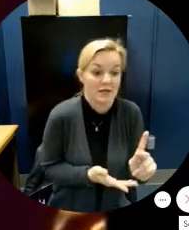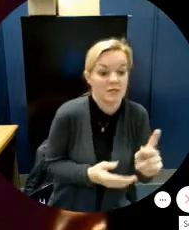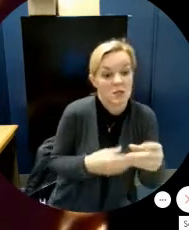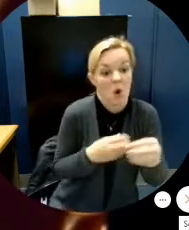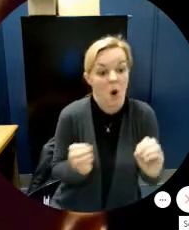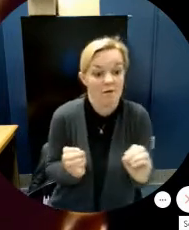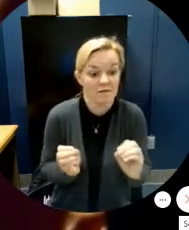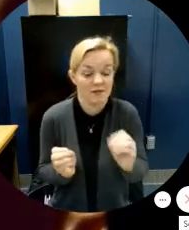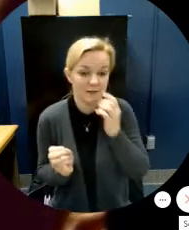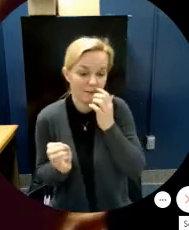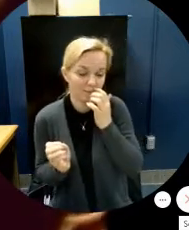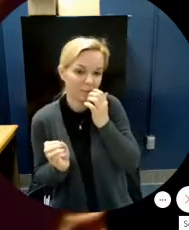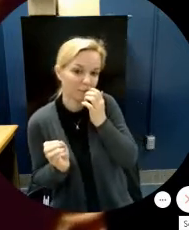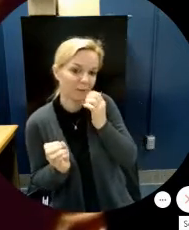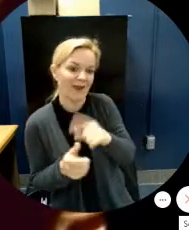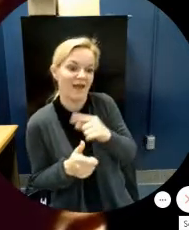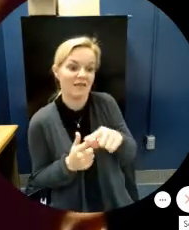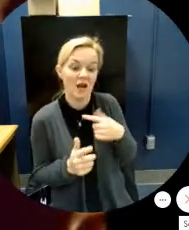I'll tell you, if you never did it,